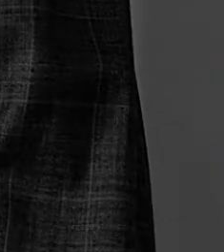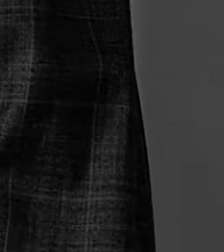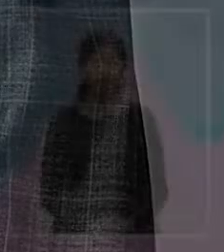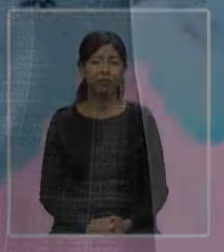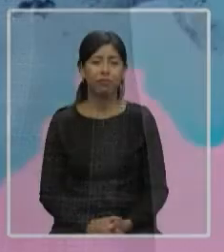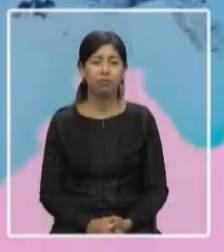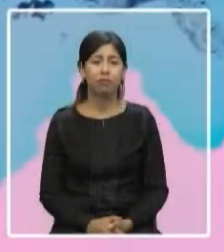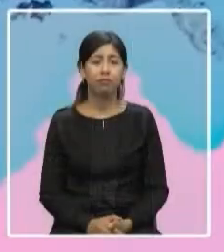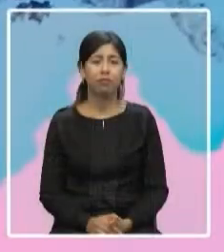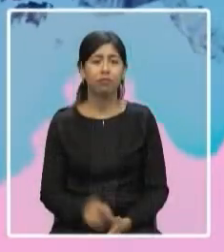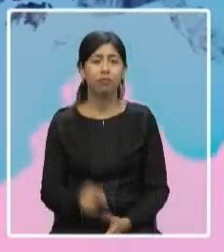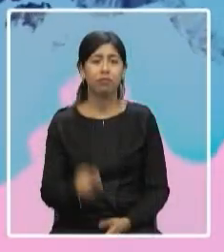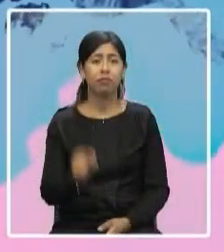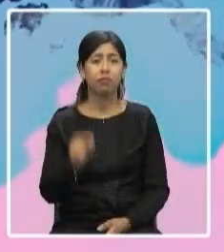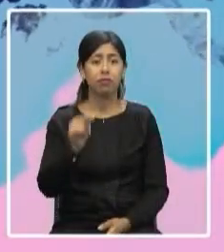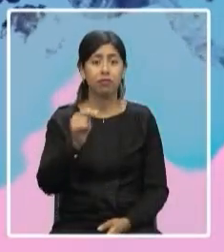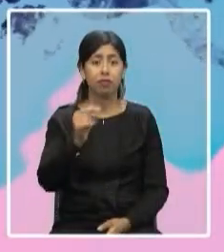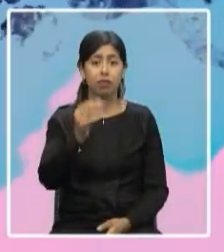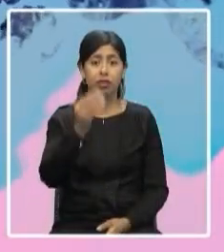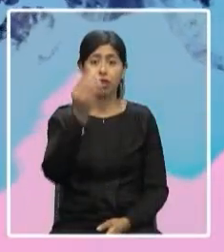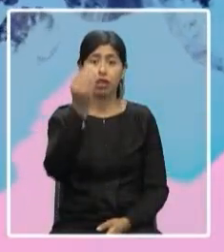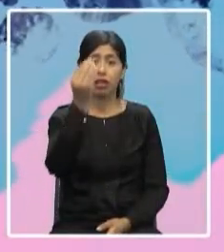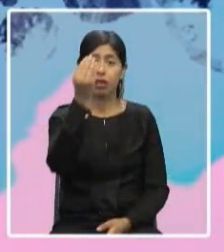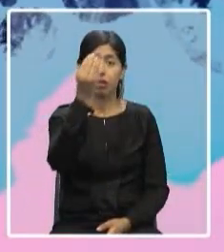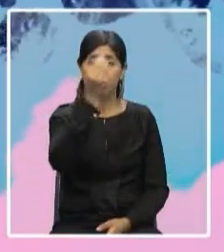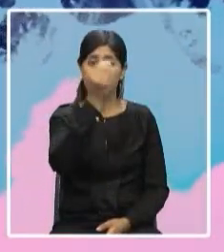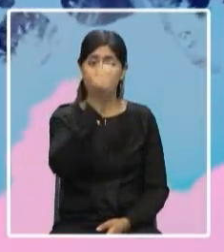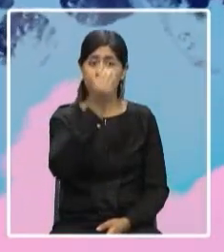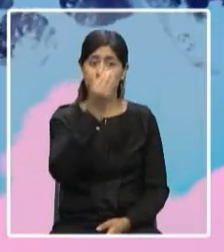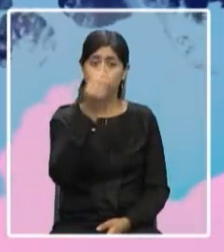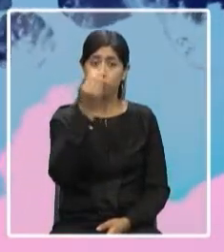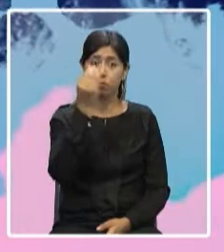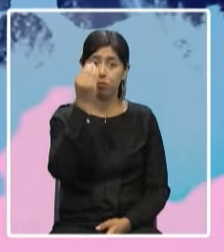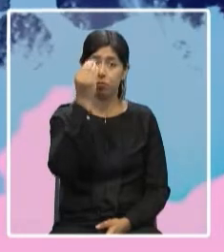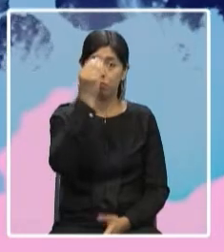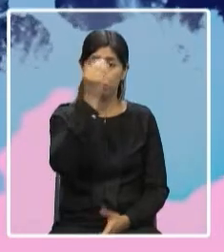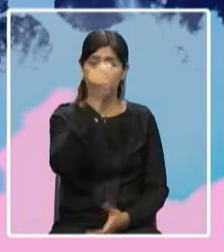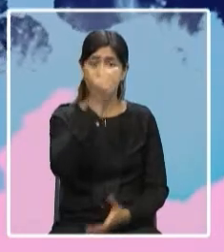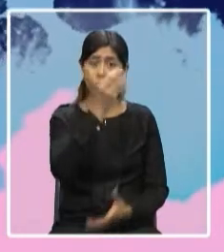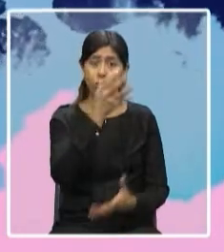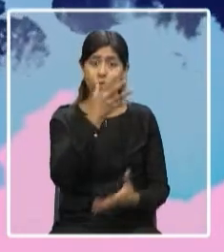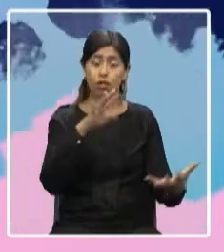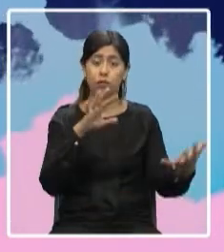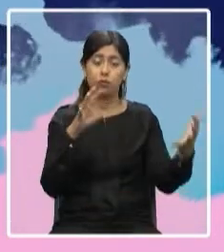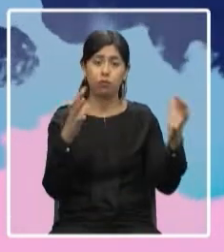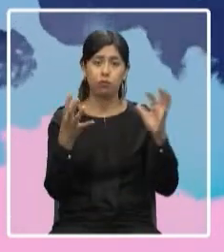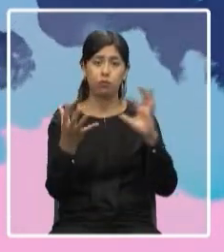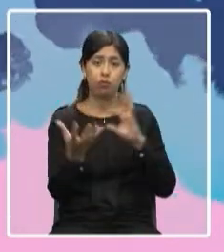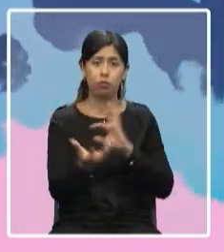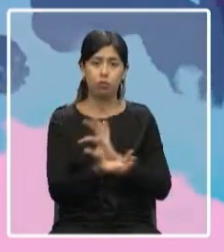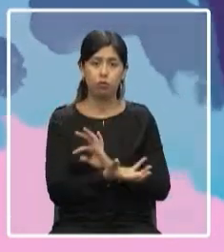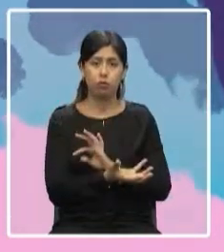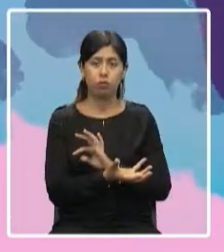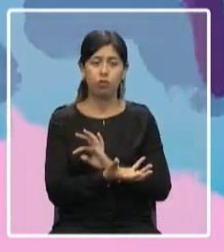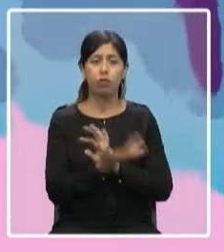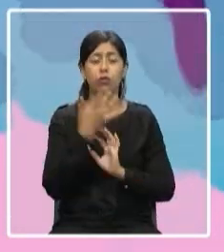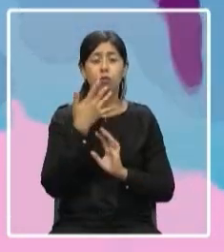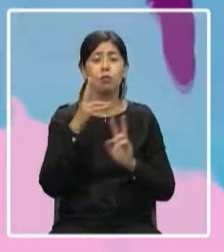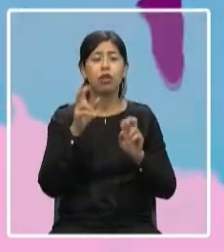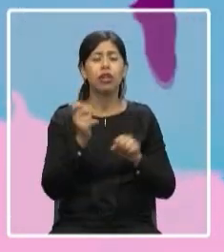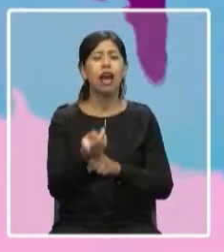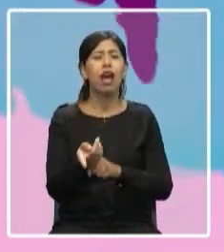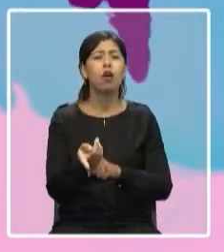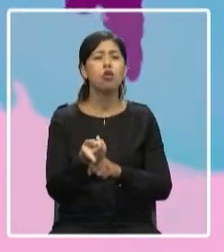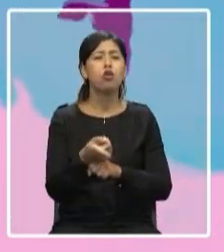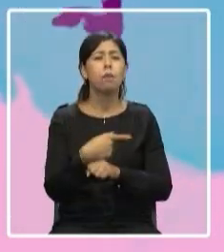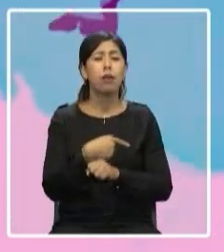There's a grave concern felt throughout the world that automation is making human labor superfluous. And if you think